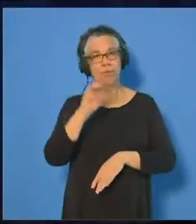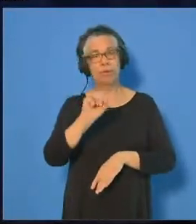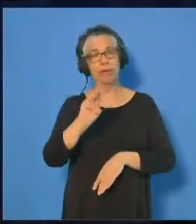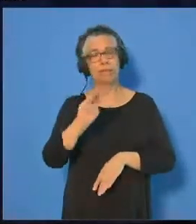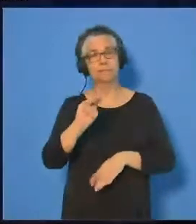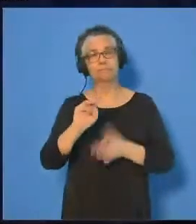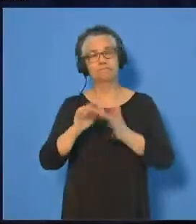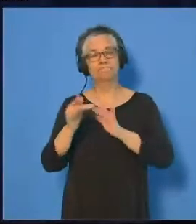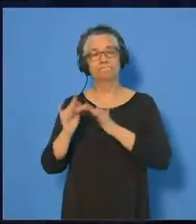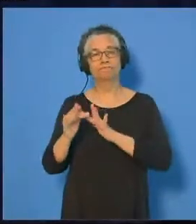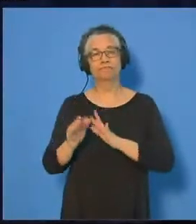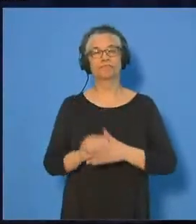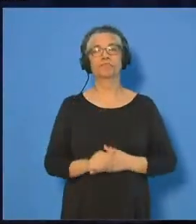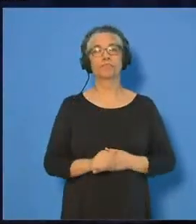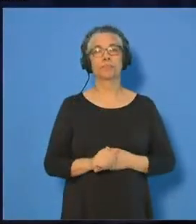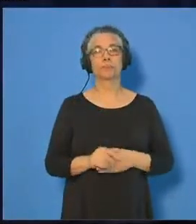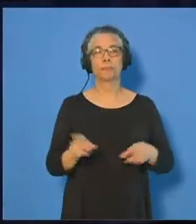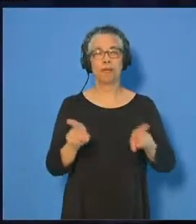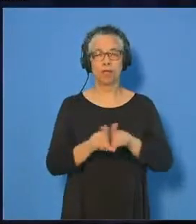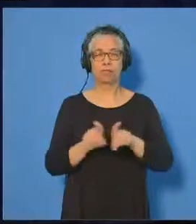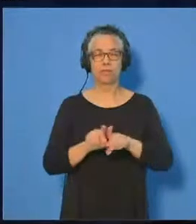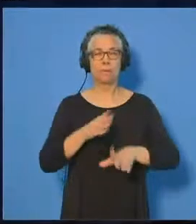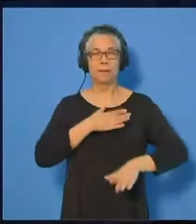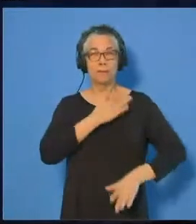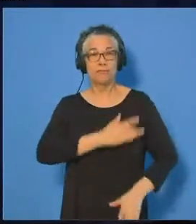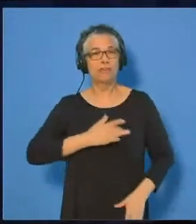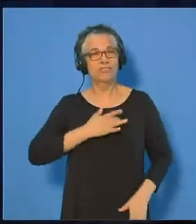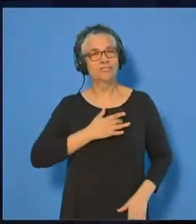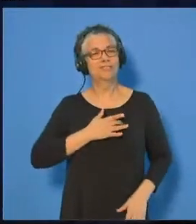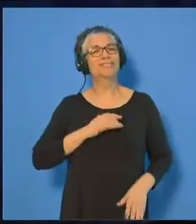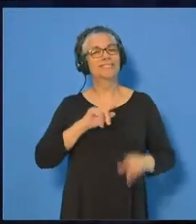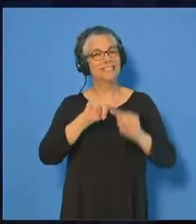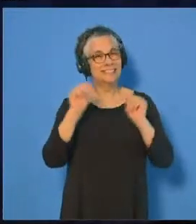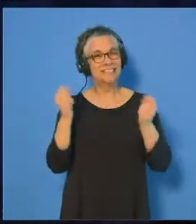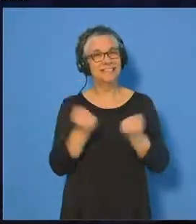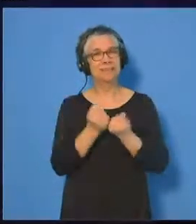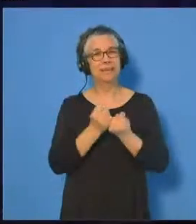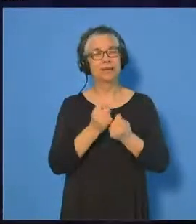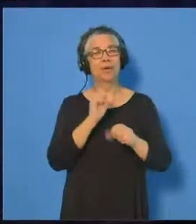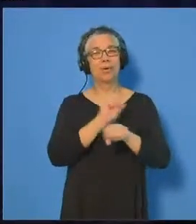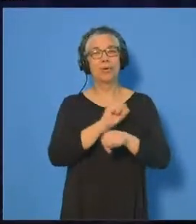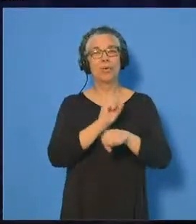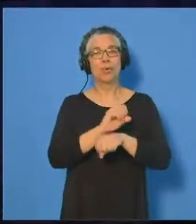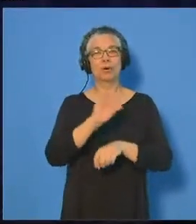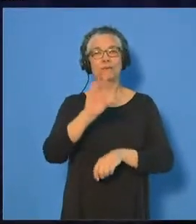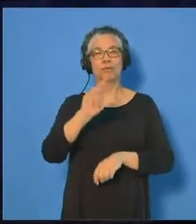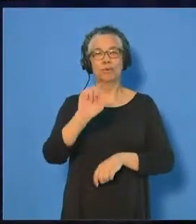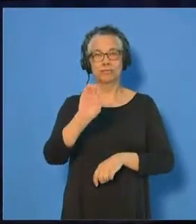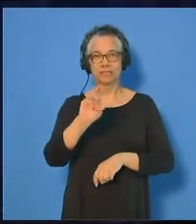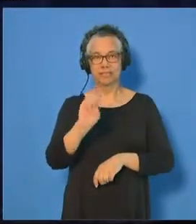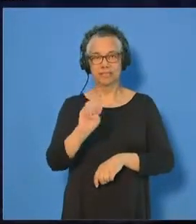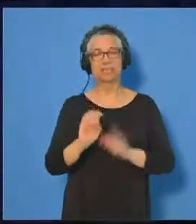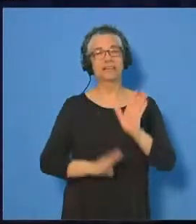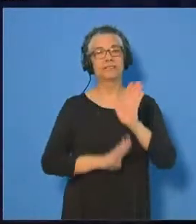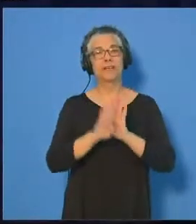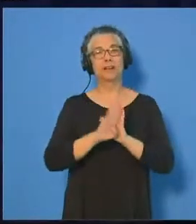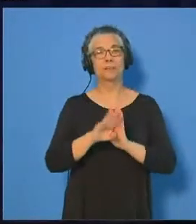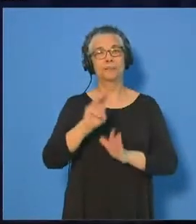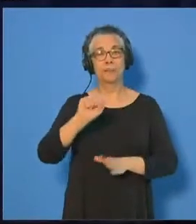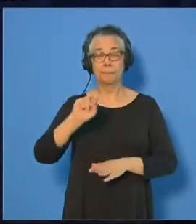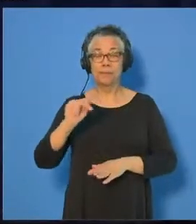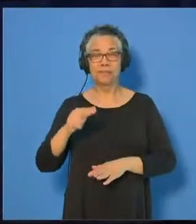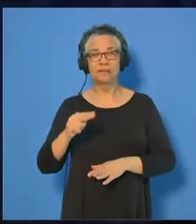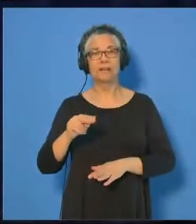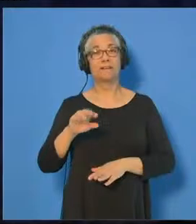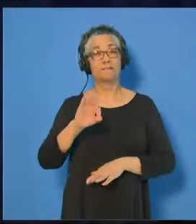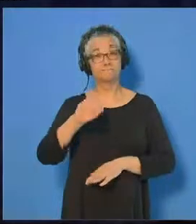I would like to also express my appreciation to the team at Workforce Development, Minister Levita Fogo, the Permanent